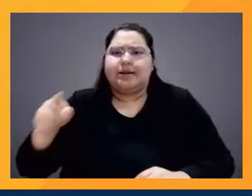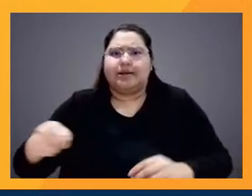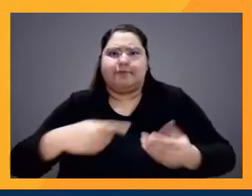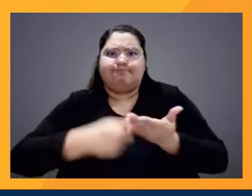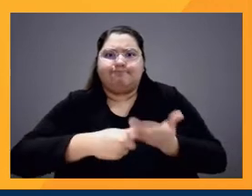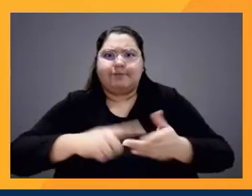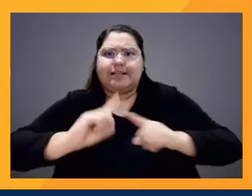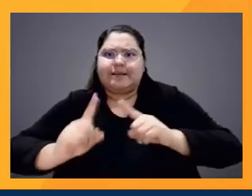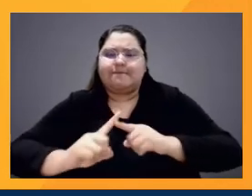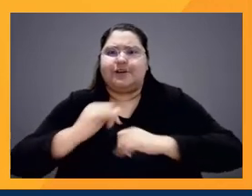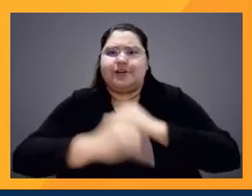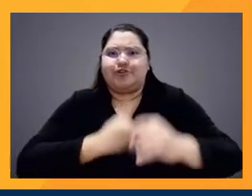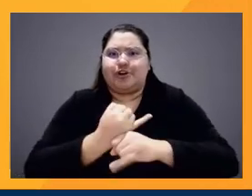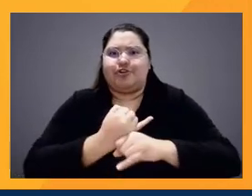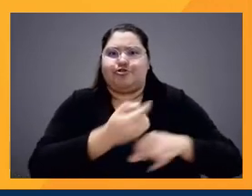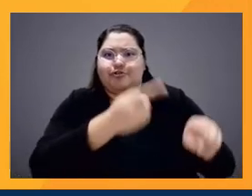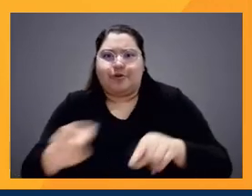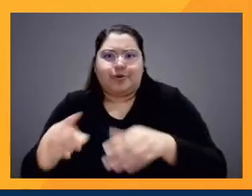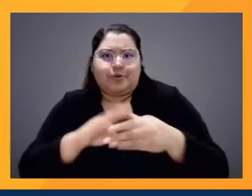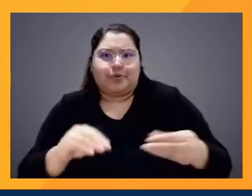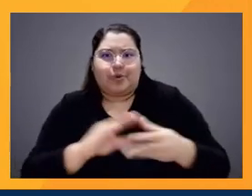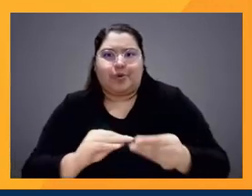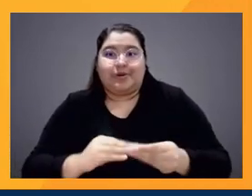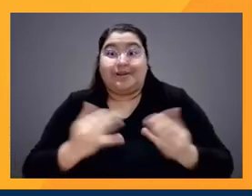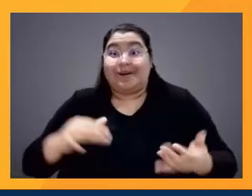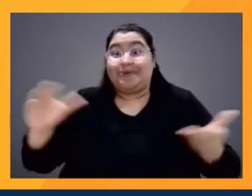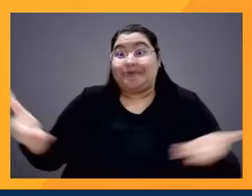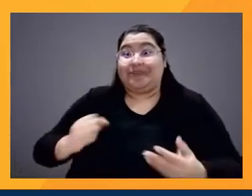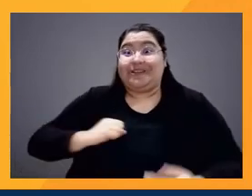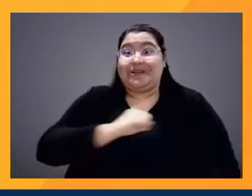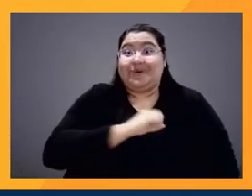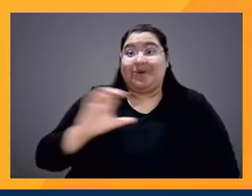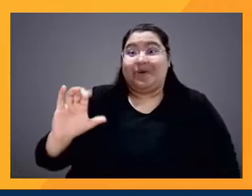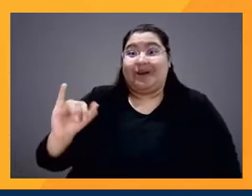speaker, Senator Catherine Cortez Masto.